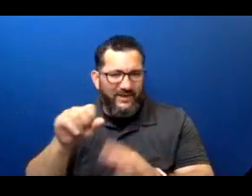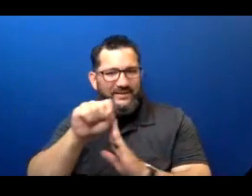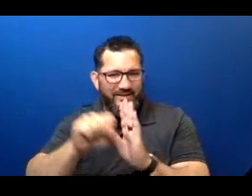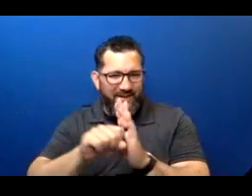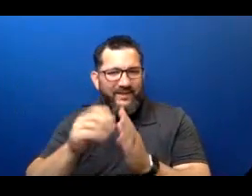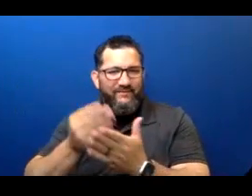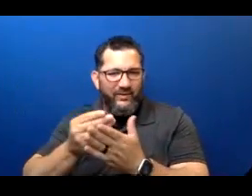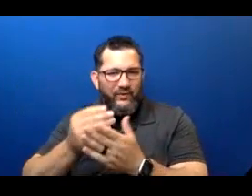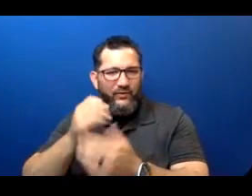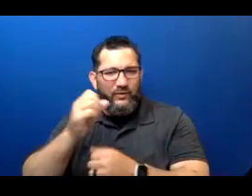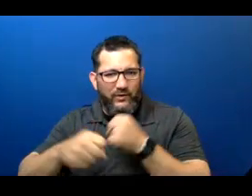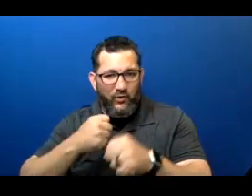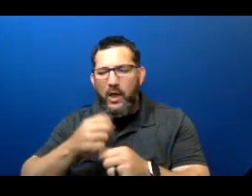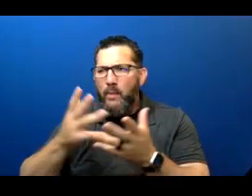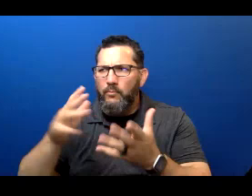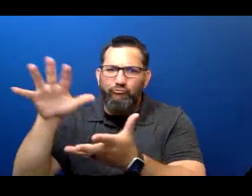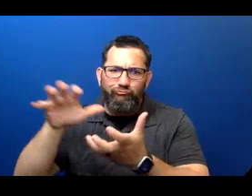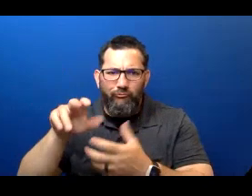was